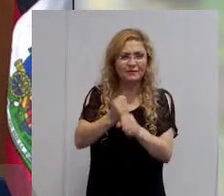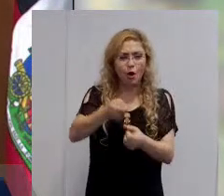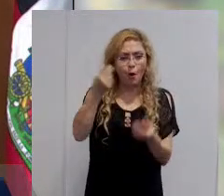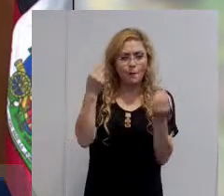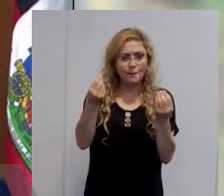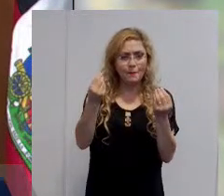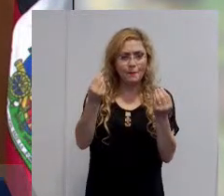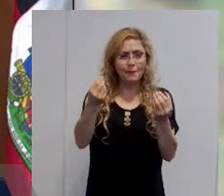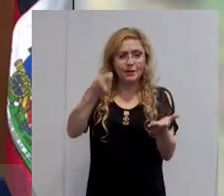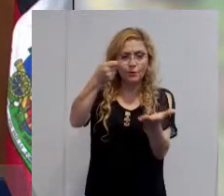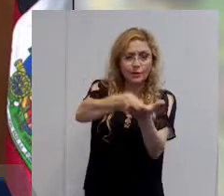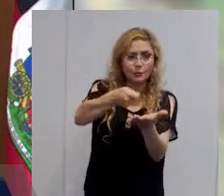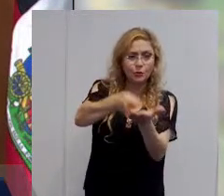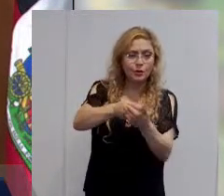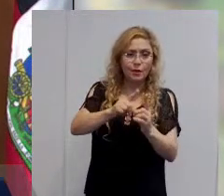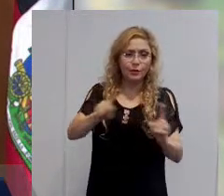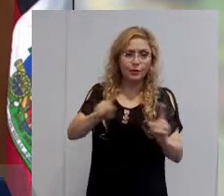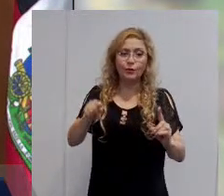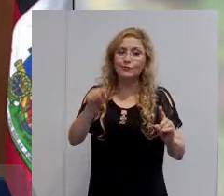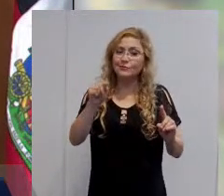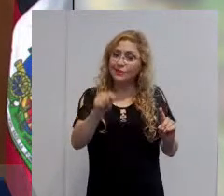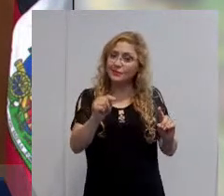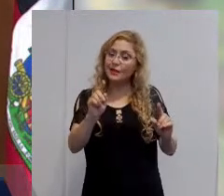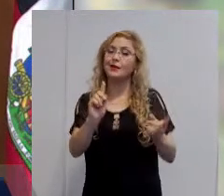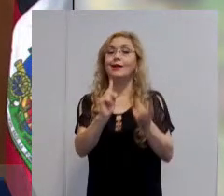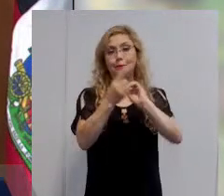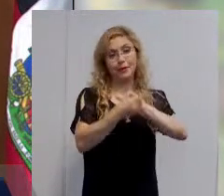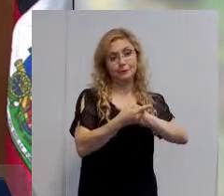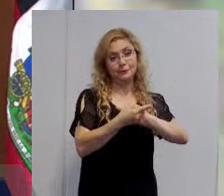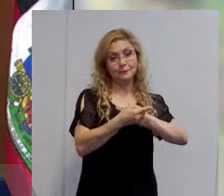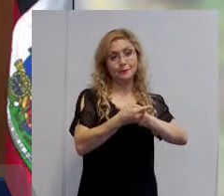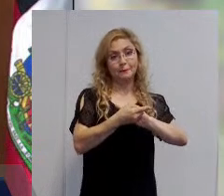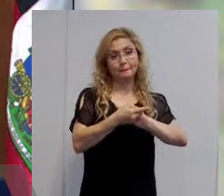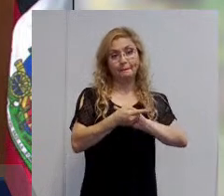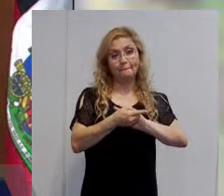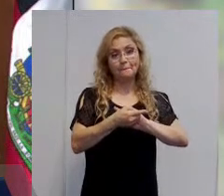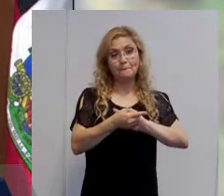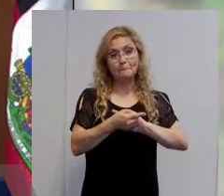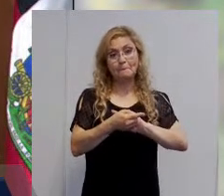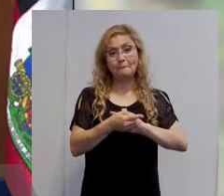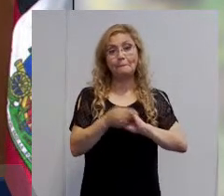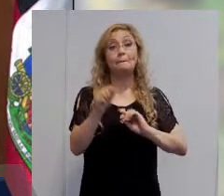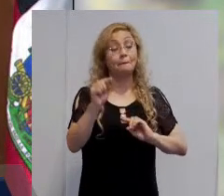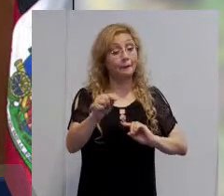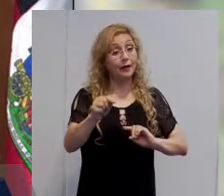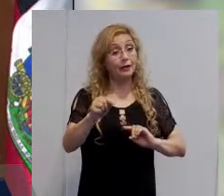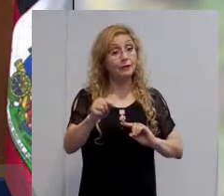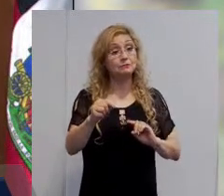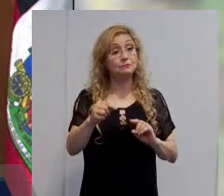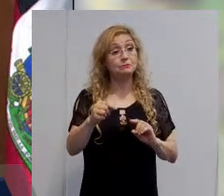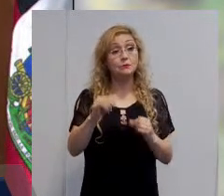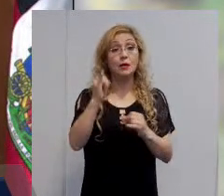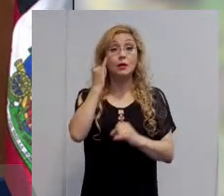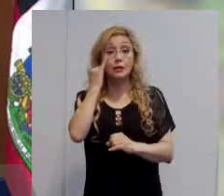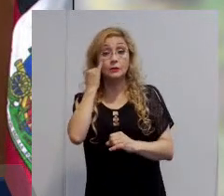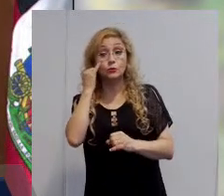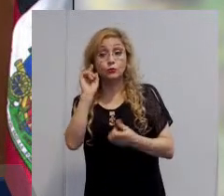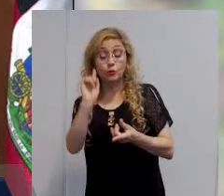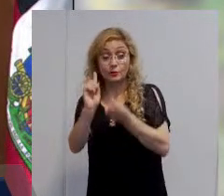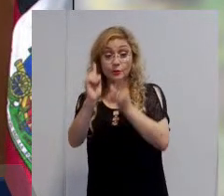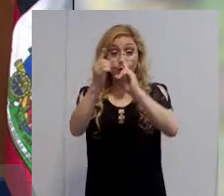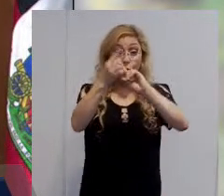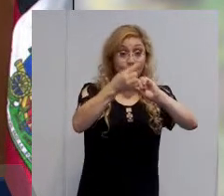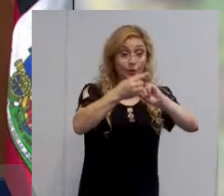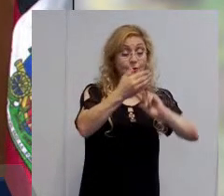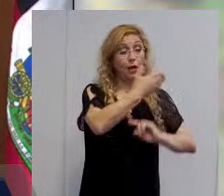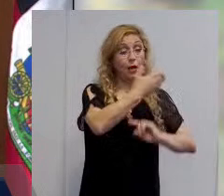away with this myth that you cannot have income in the rural realm. Now, our institutions